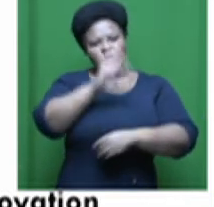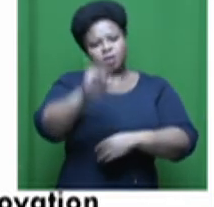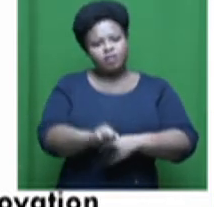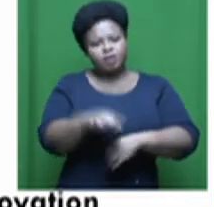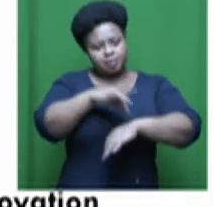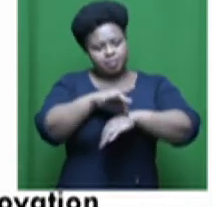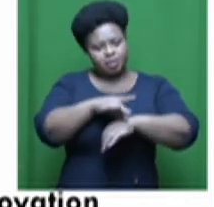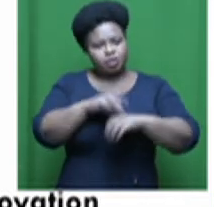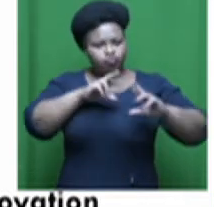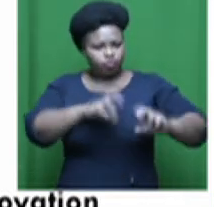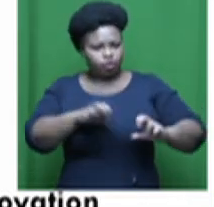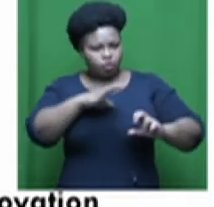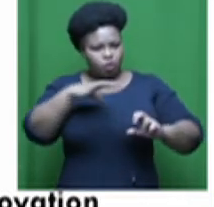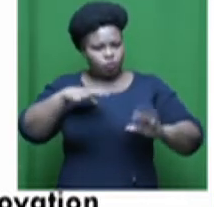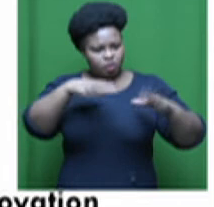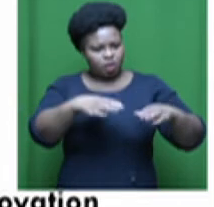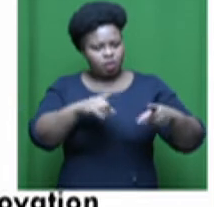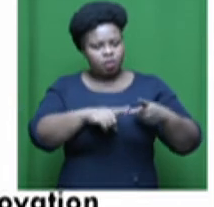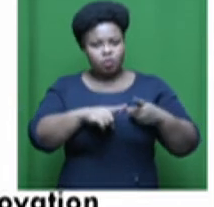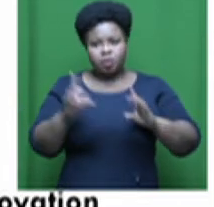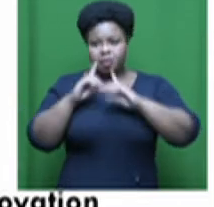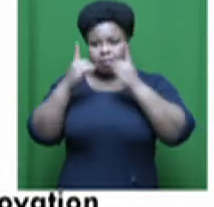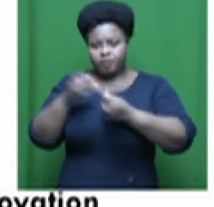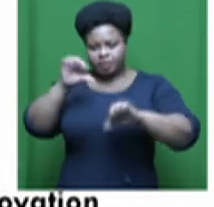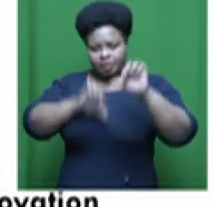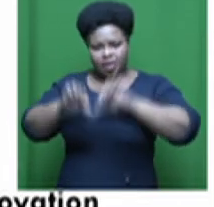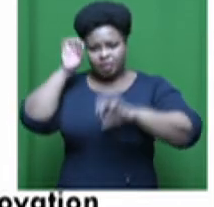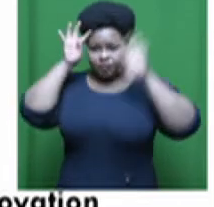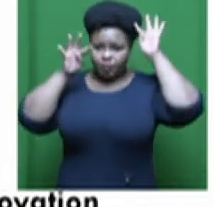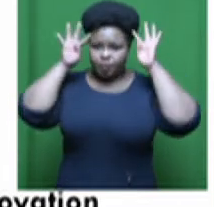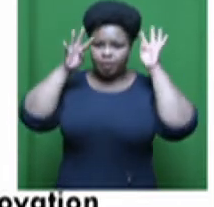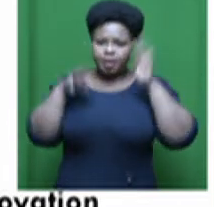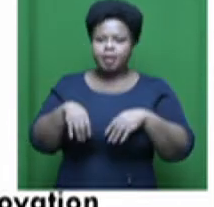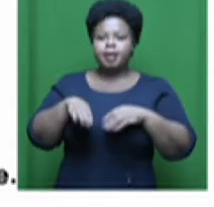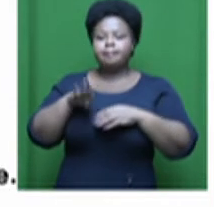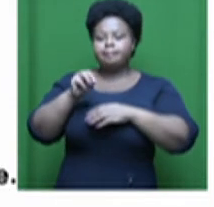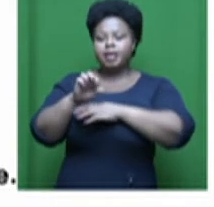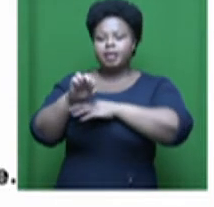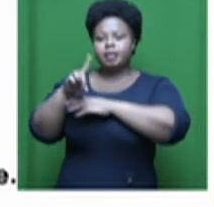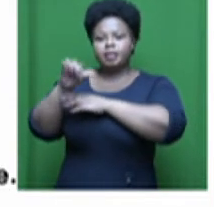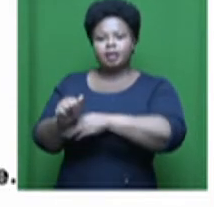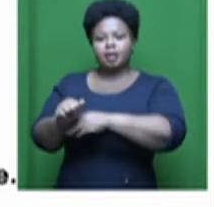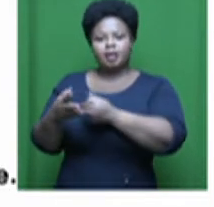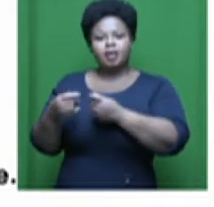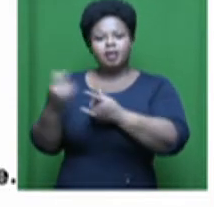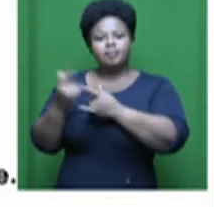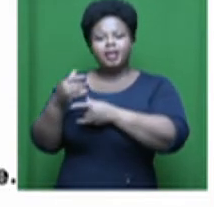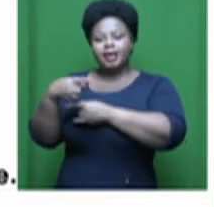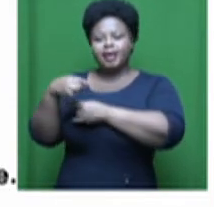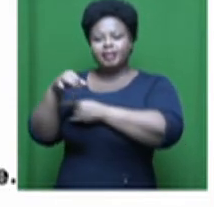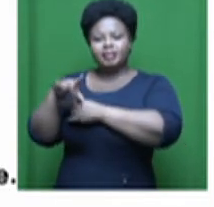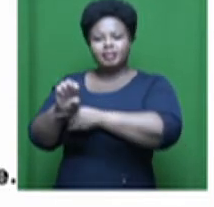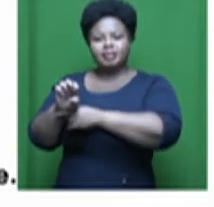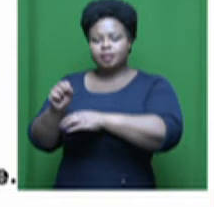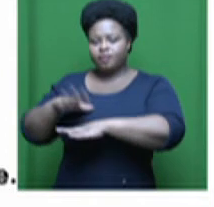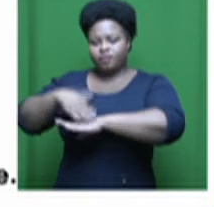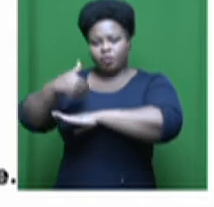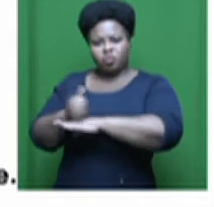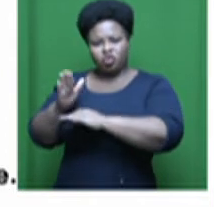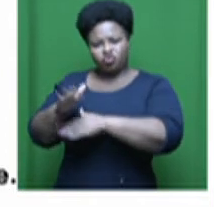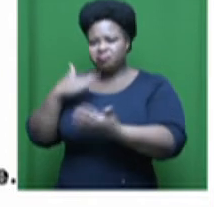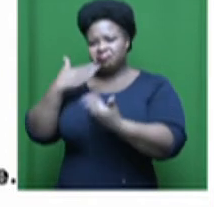Research Council, the Department of Science and Innovation, and the Bill and Melinda Gates Foundation. So what I'm going to do is really take